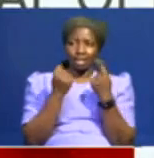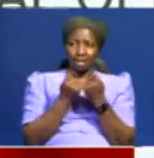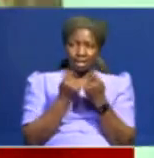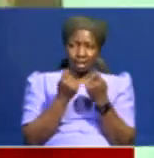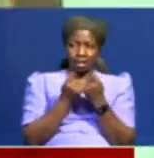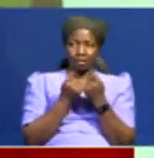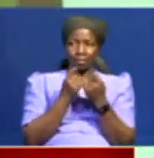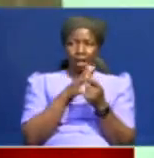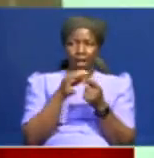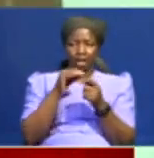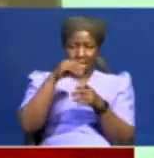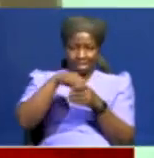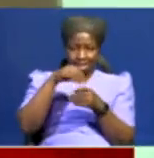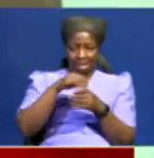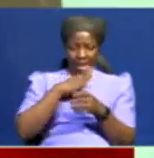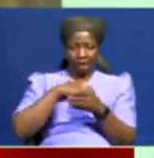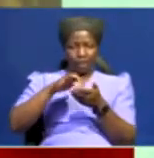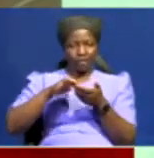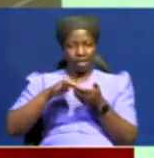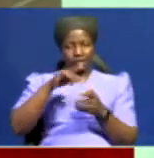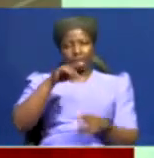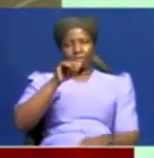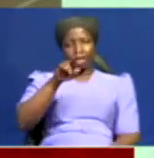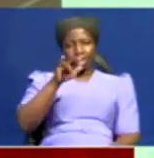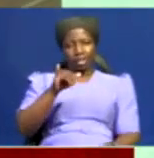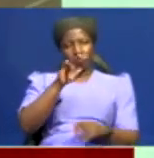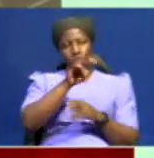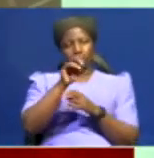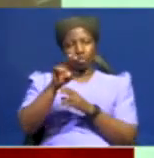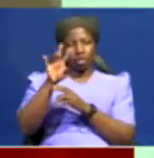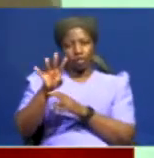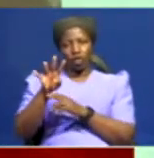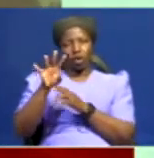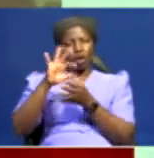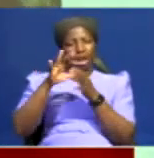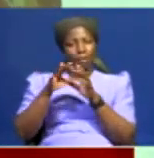federations. The Paris 2024 Olympics will be held between July